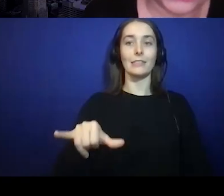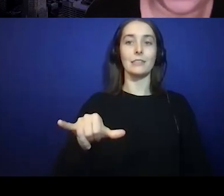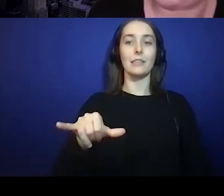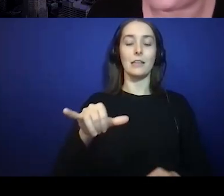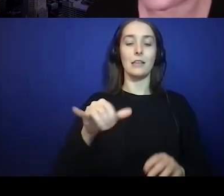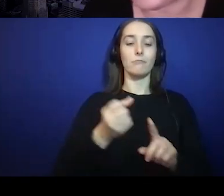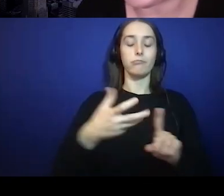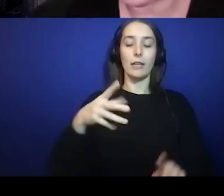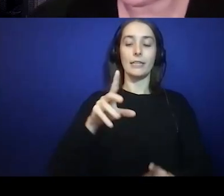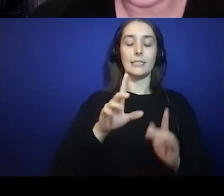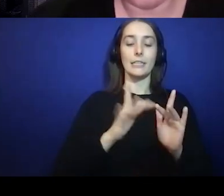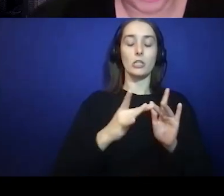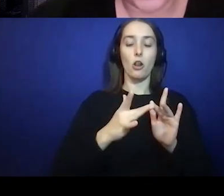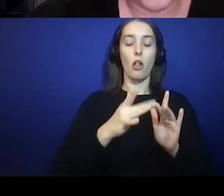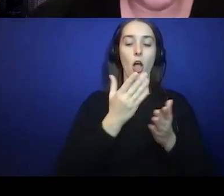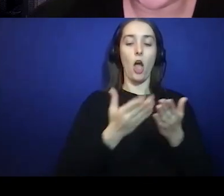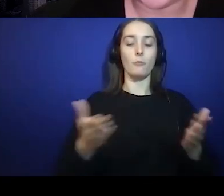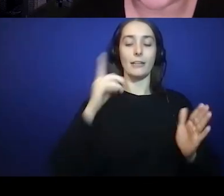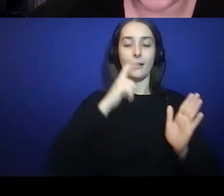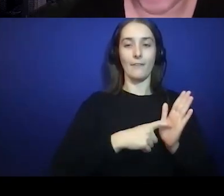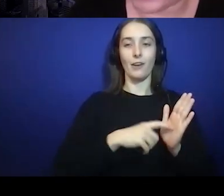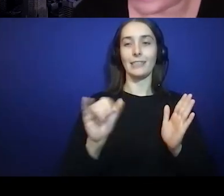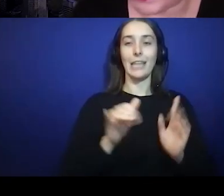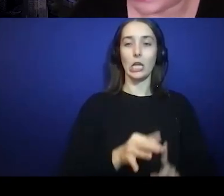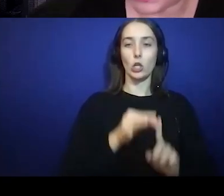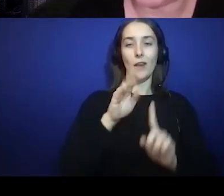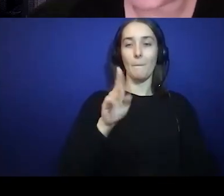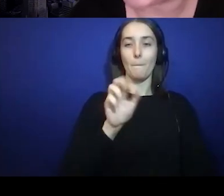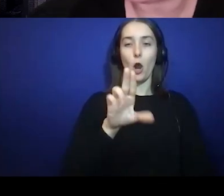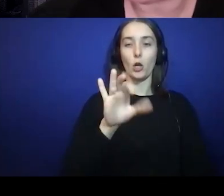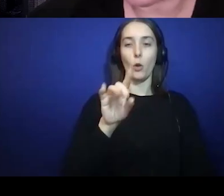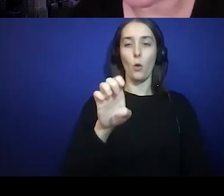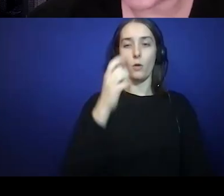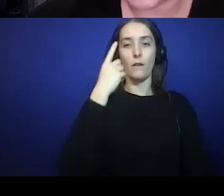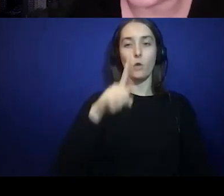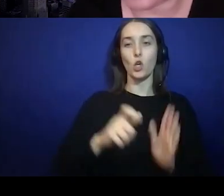identifier. So think of it like a unique barcode for your journal articles. Each